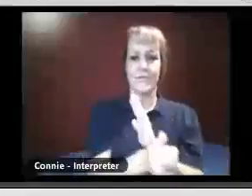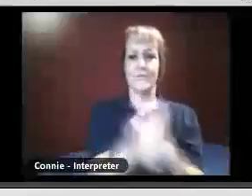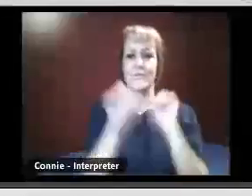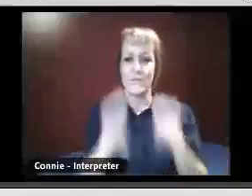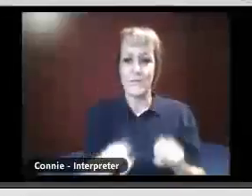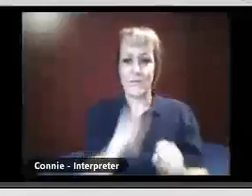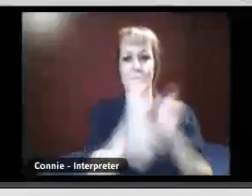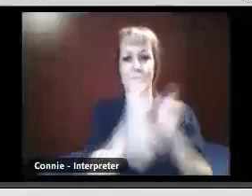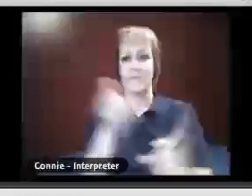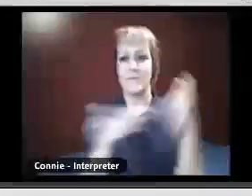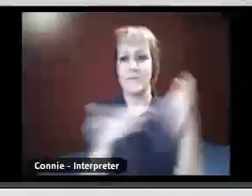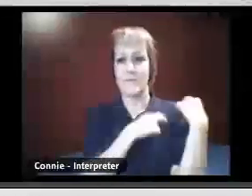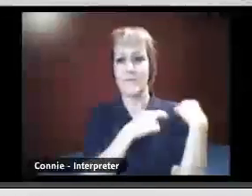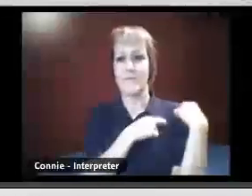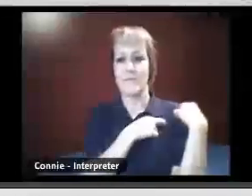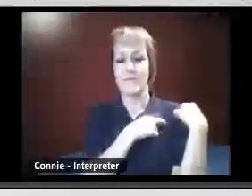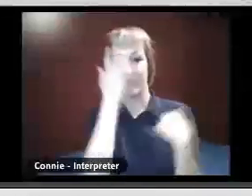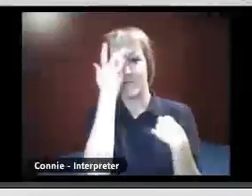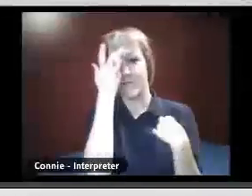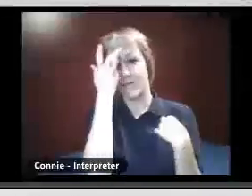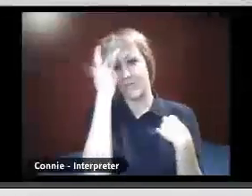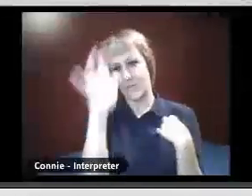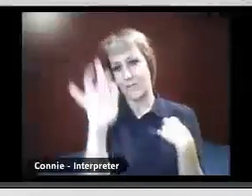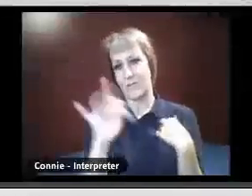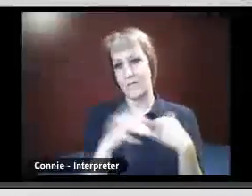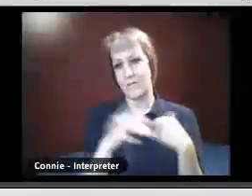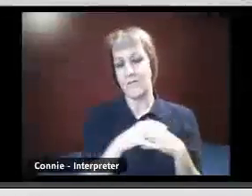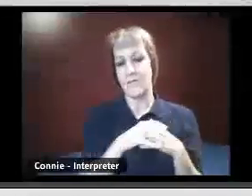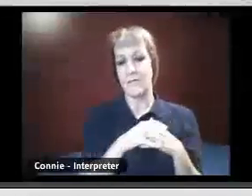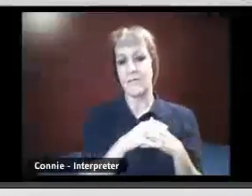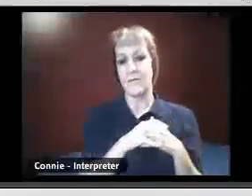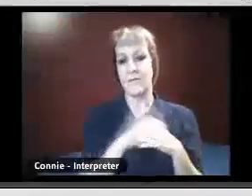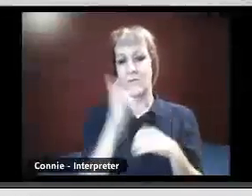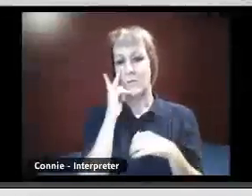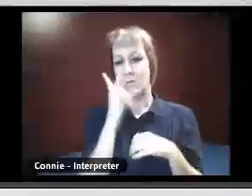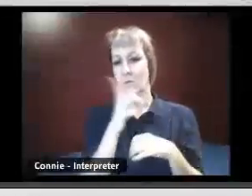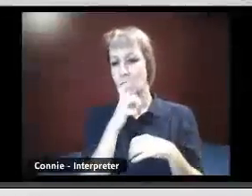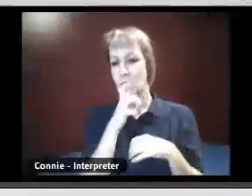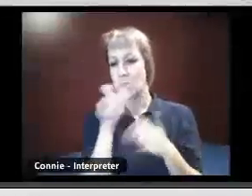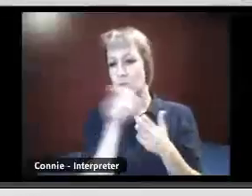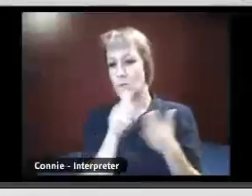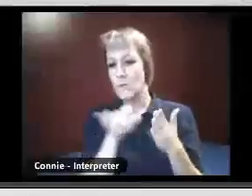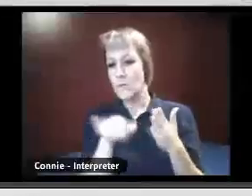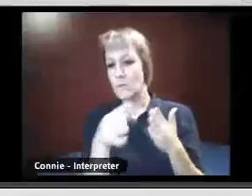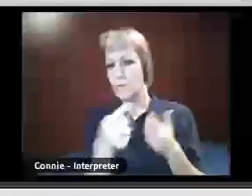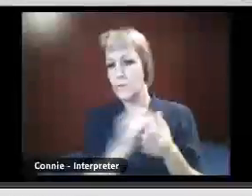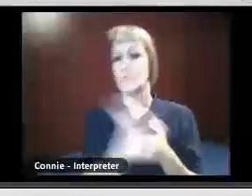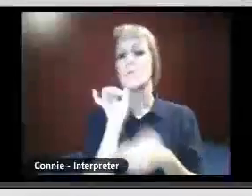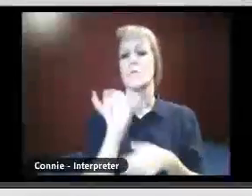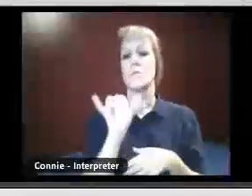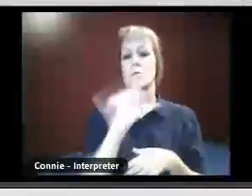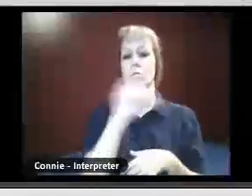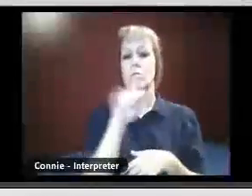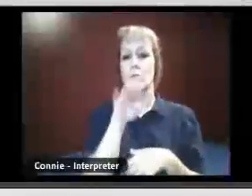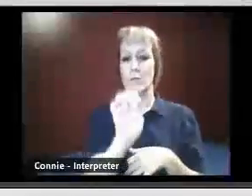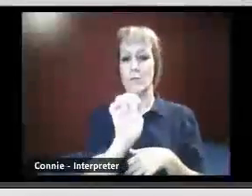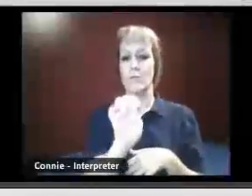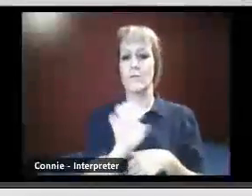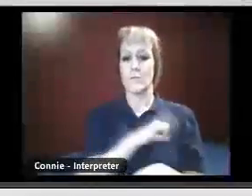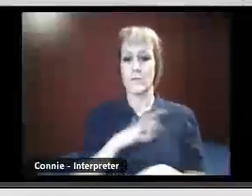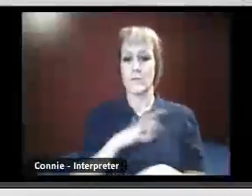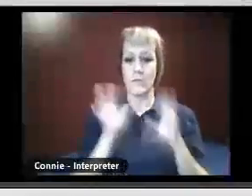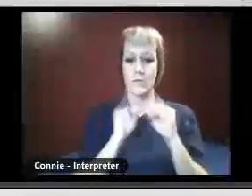delegate wisely to them. Um, I can't see who wrote this one here. Um, oh, Jamie just had a staff meeting and tried